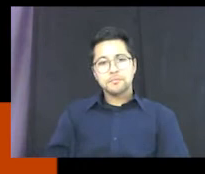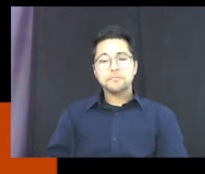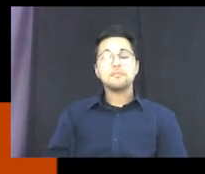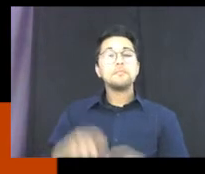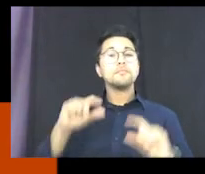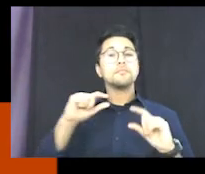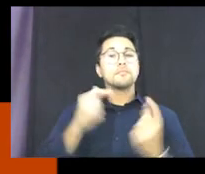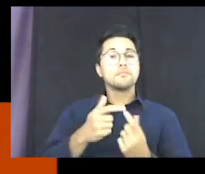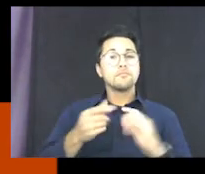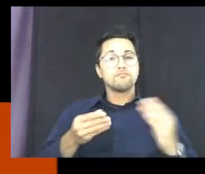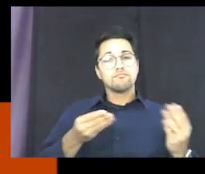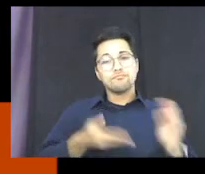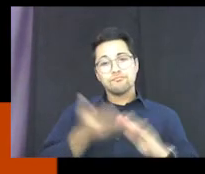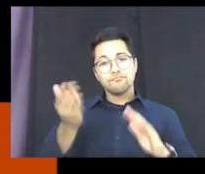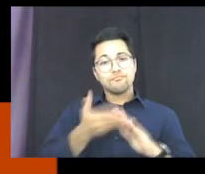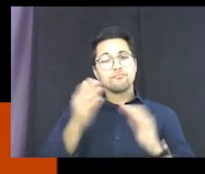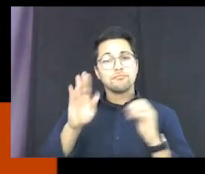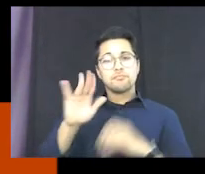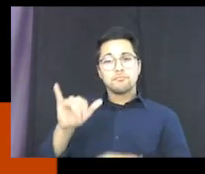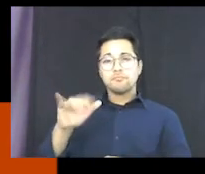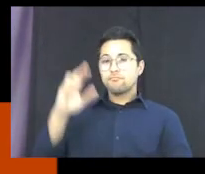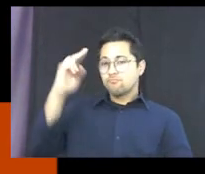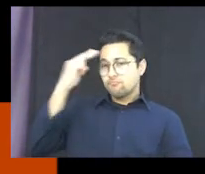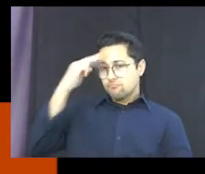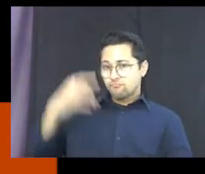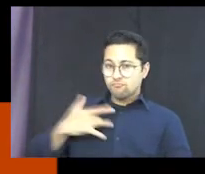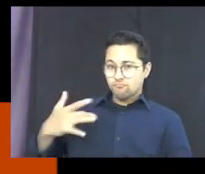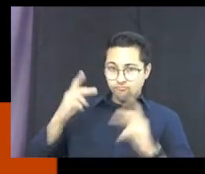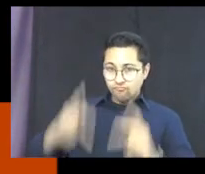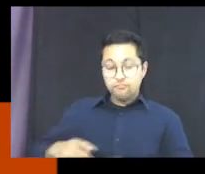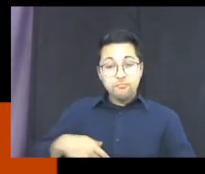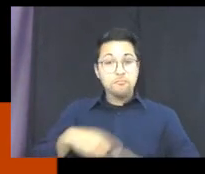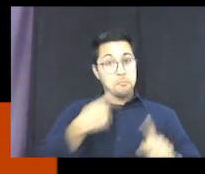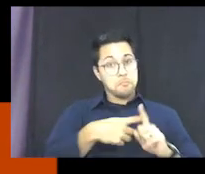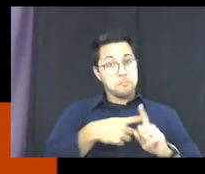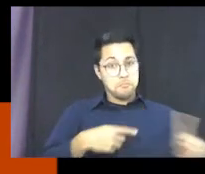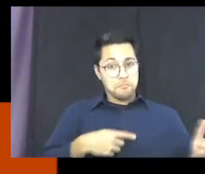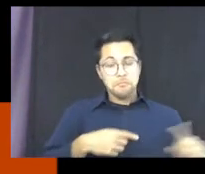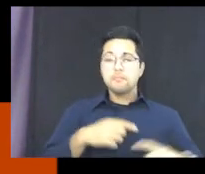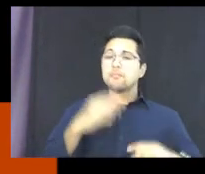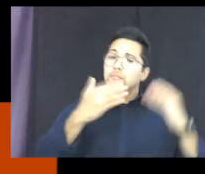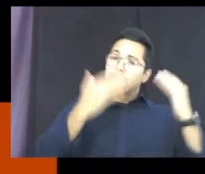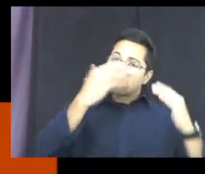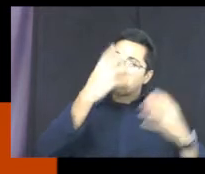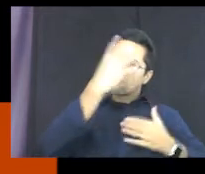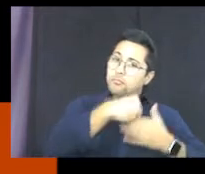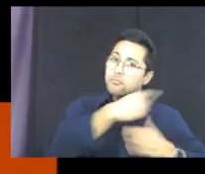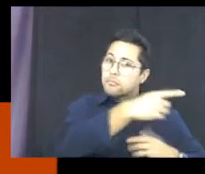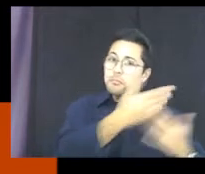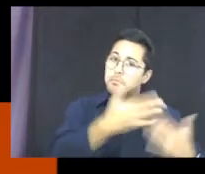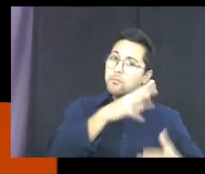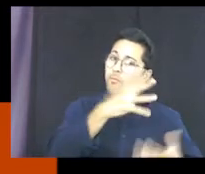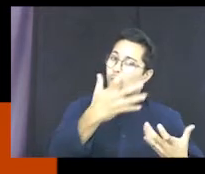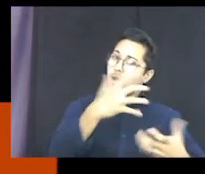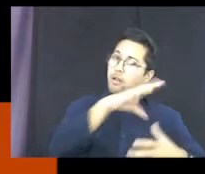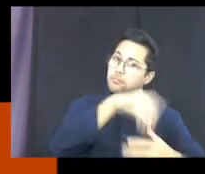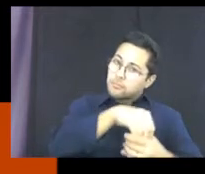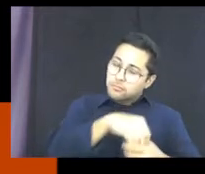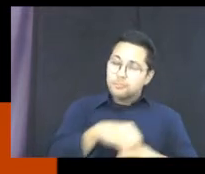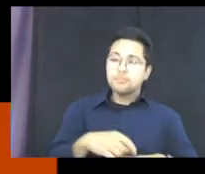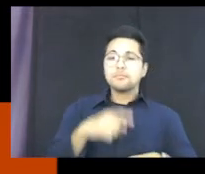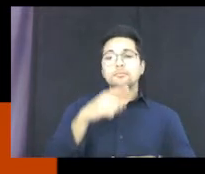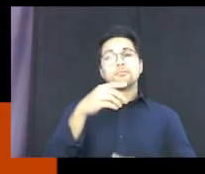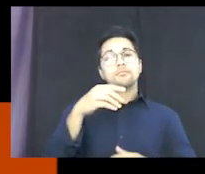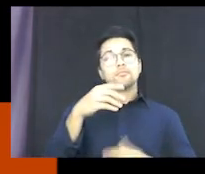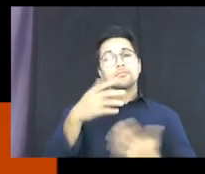Groups facilitated by a neurotypical individual. Pro, autistic adults who may want to participate